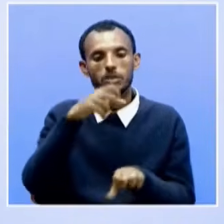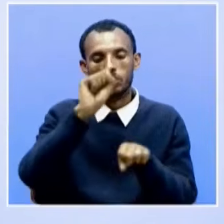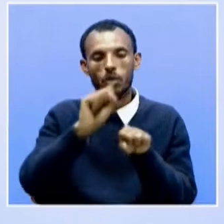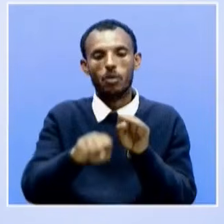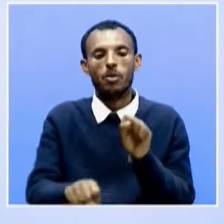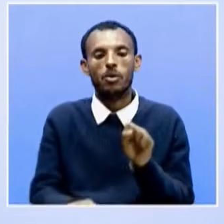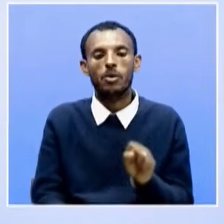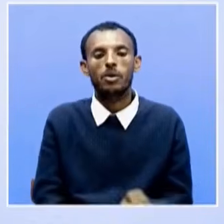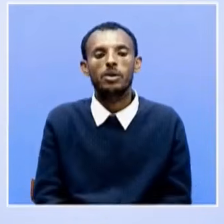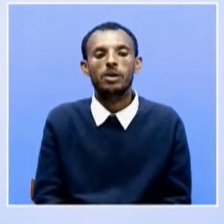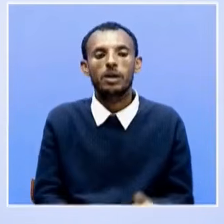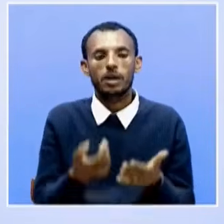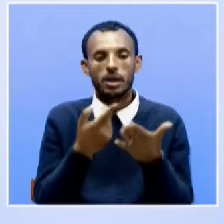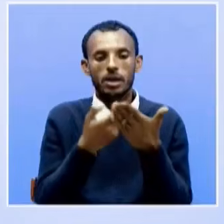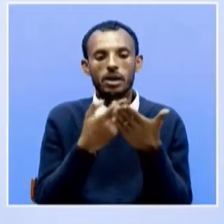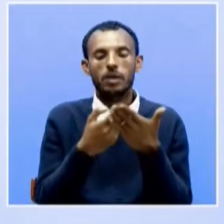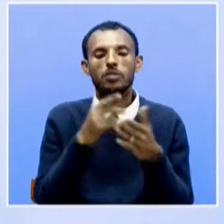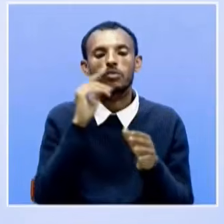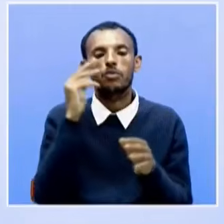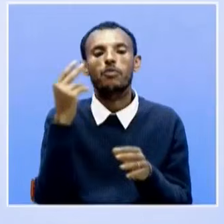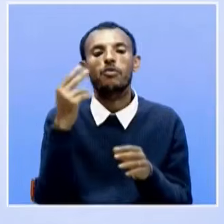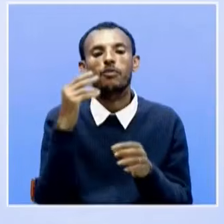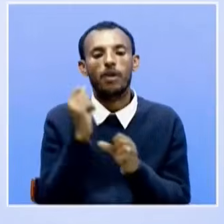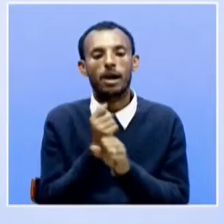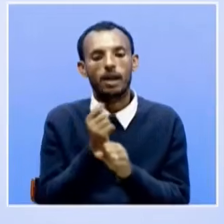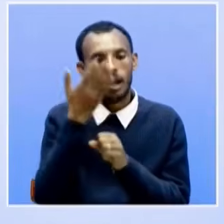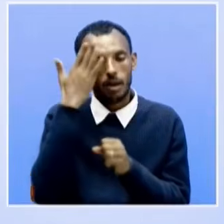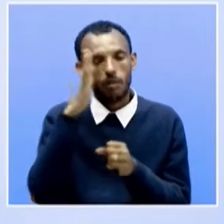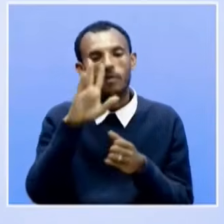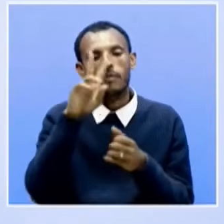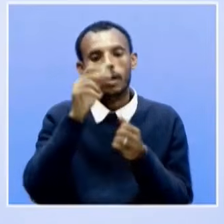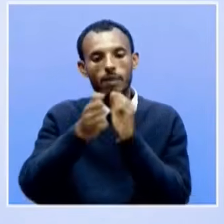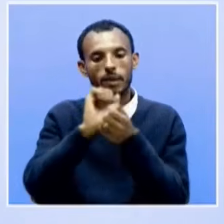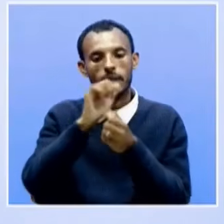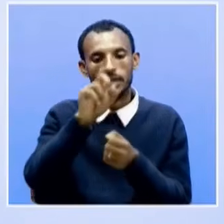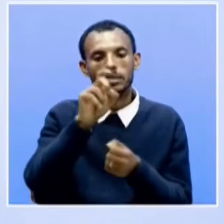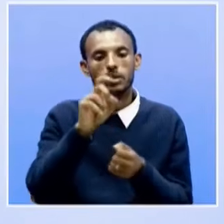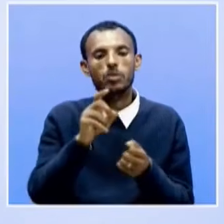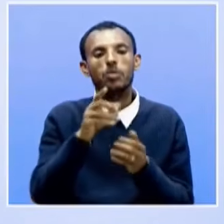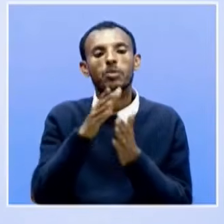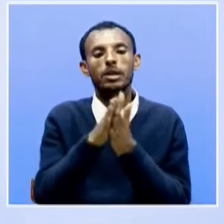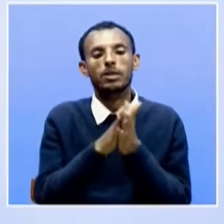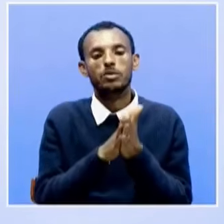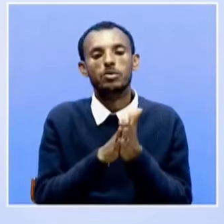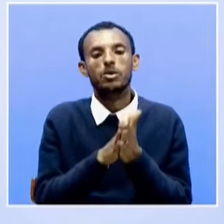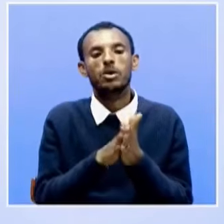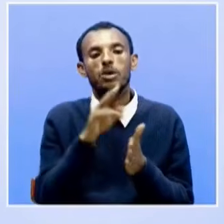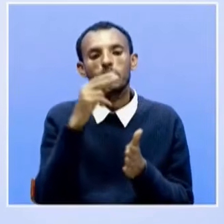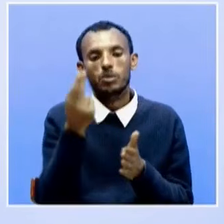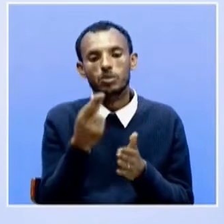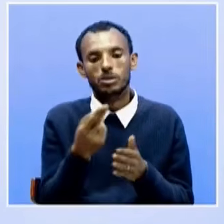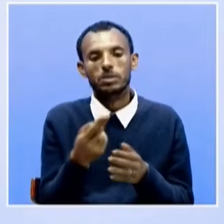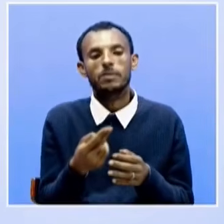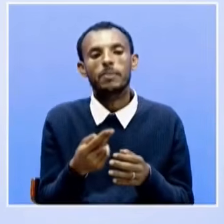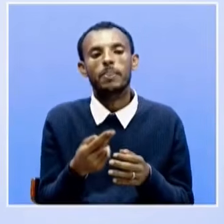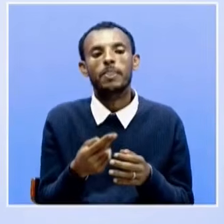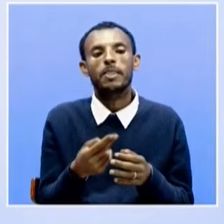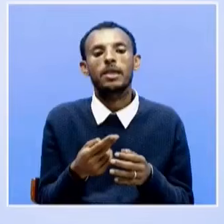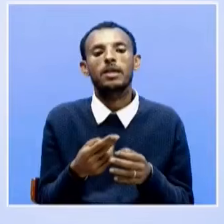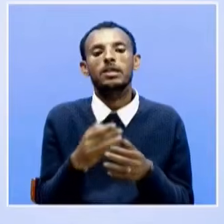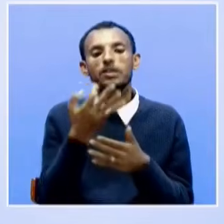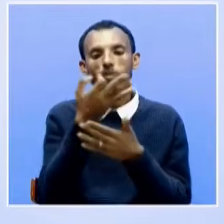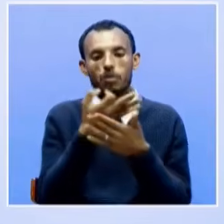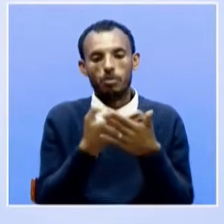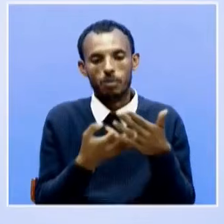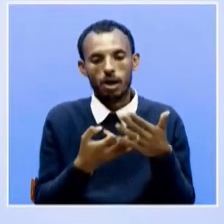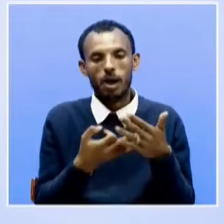So, here, to find the unknown variable x, you need to properly apply the formula